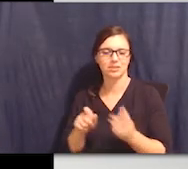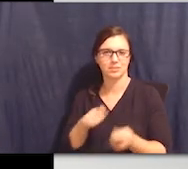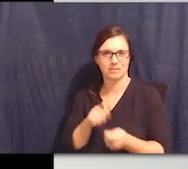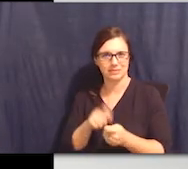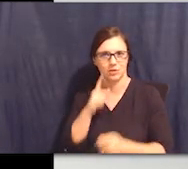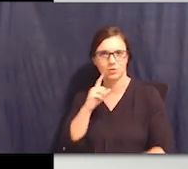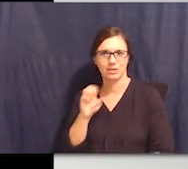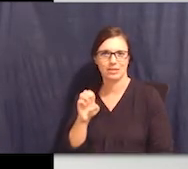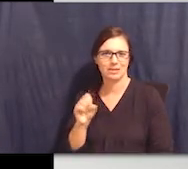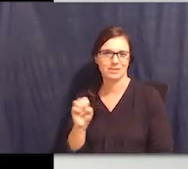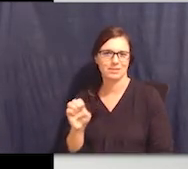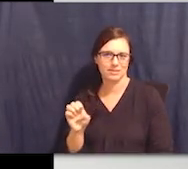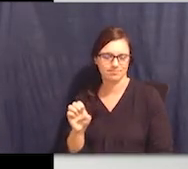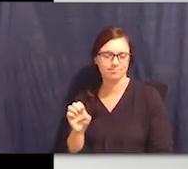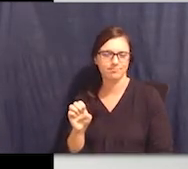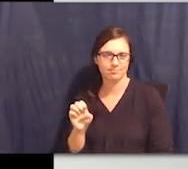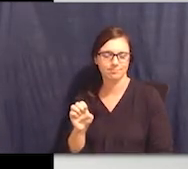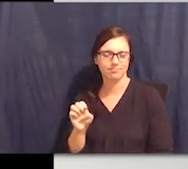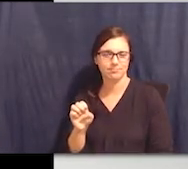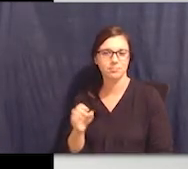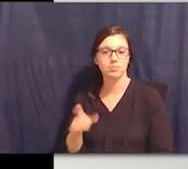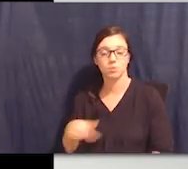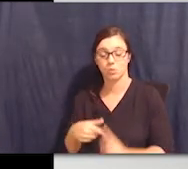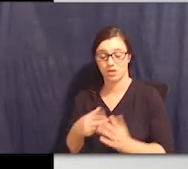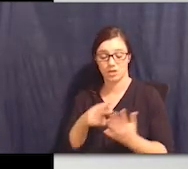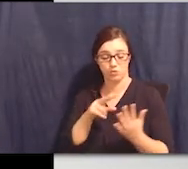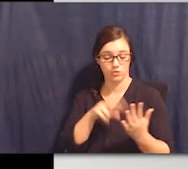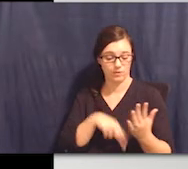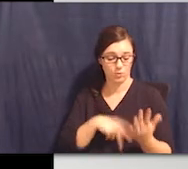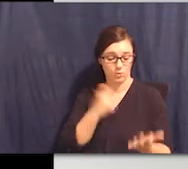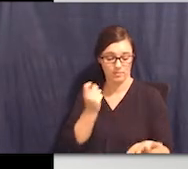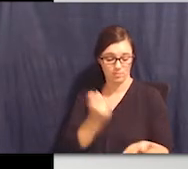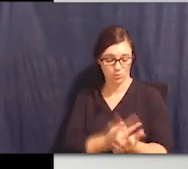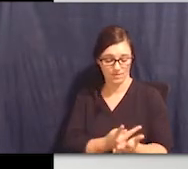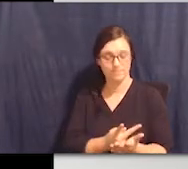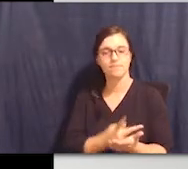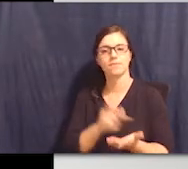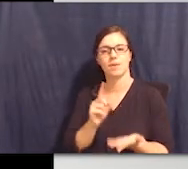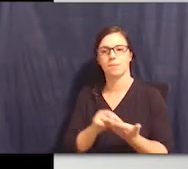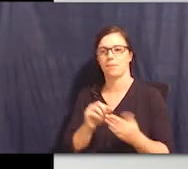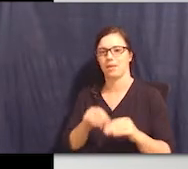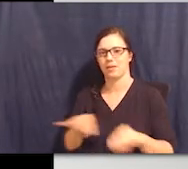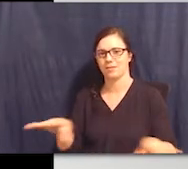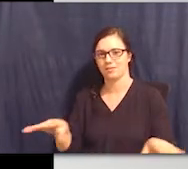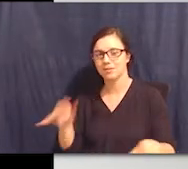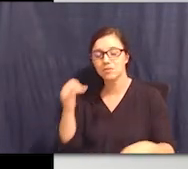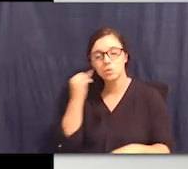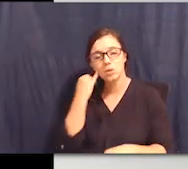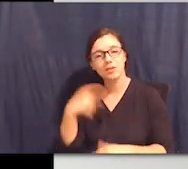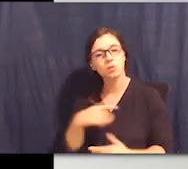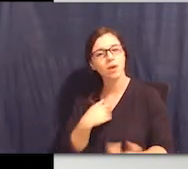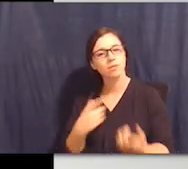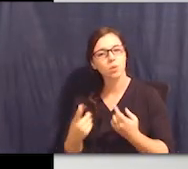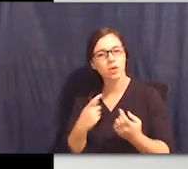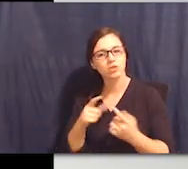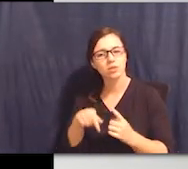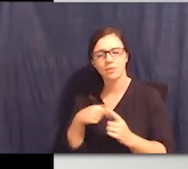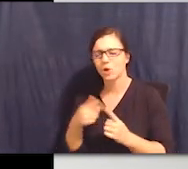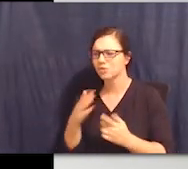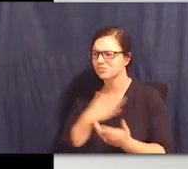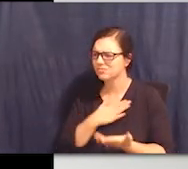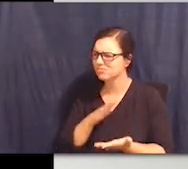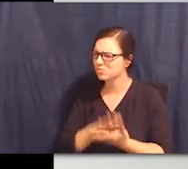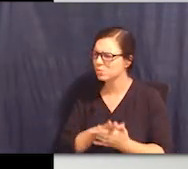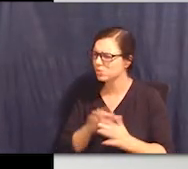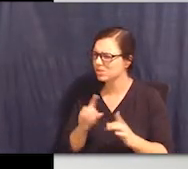specific to ESE. And they get, once we review them and approve them, they're made public. So if you have a question about, well, what is